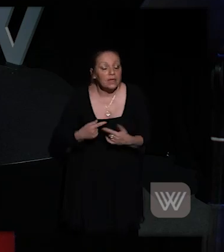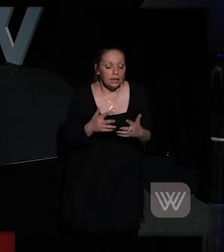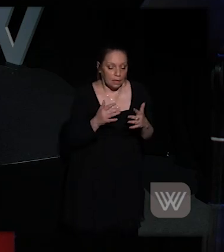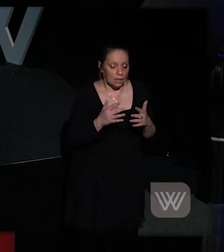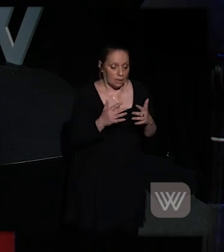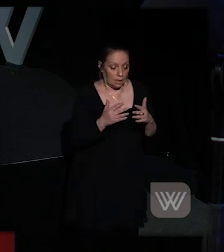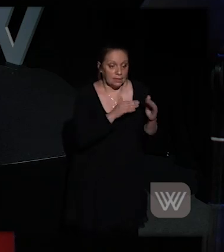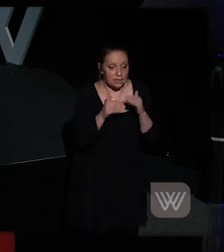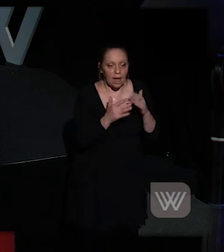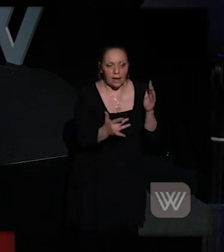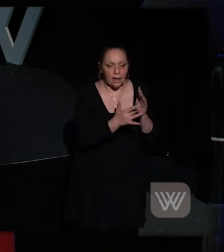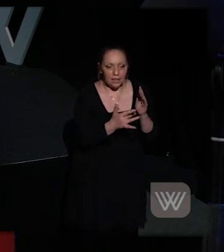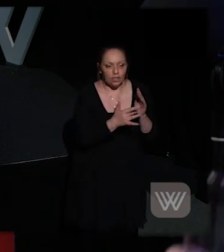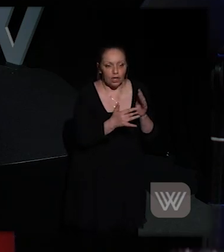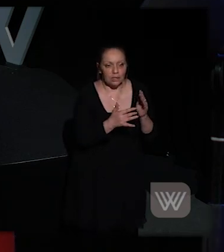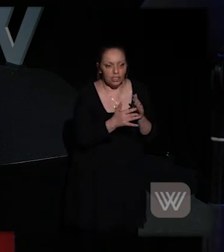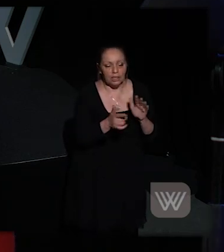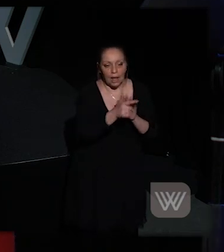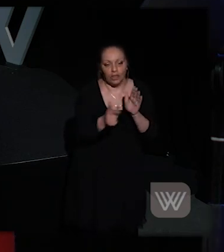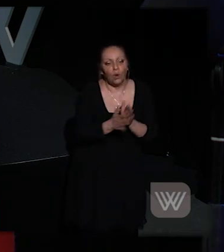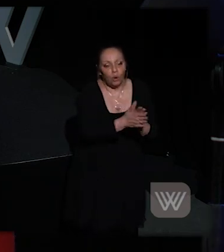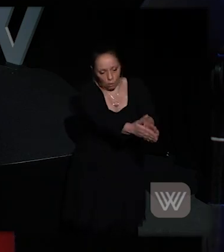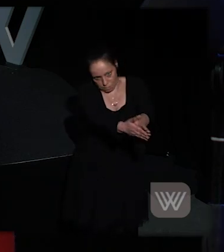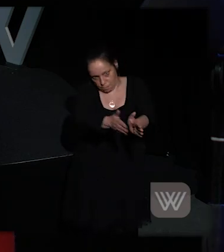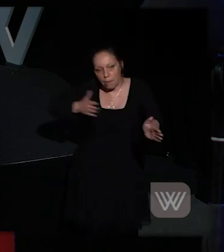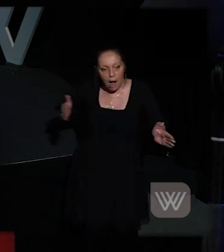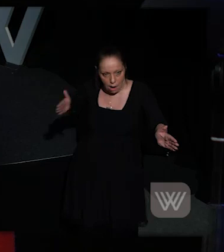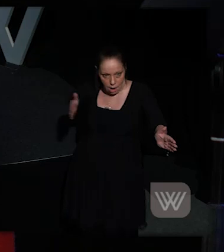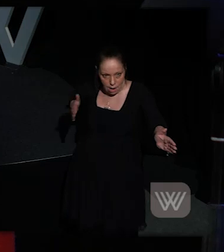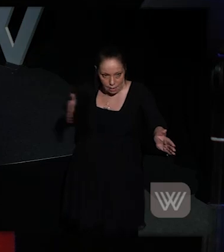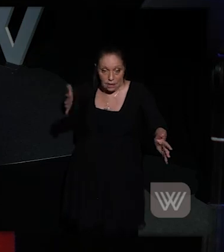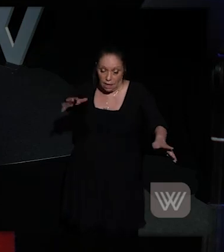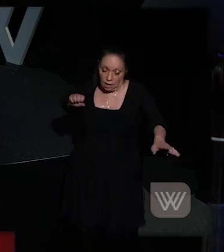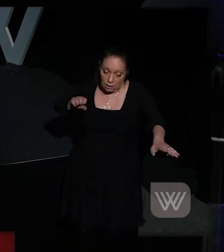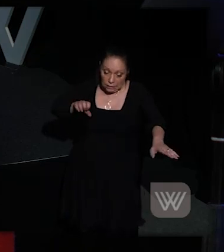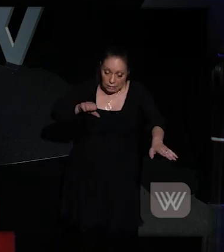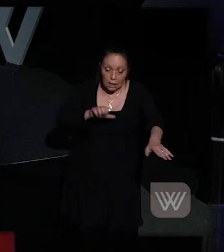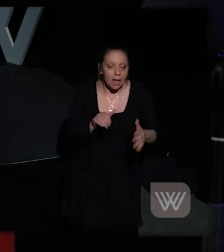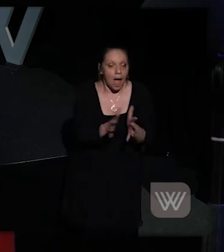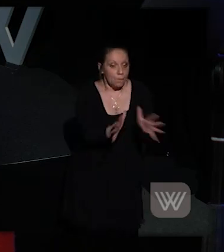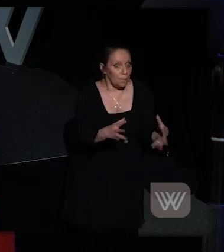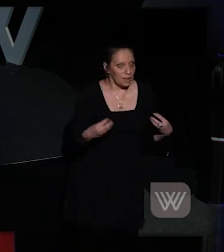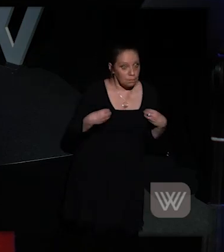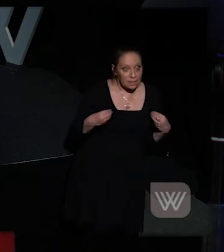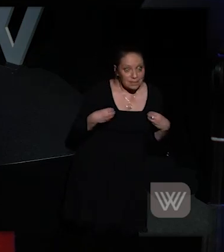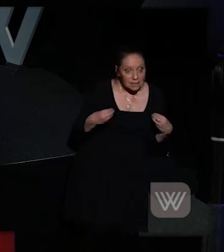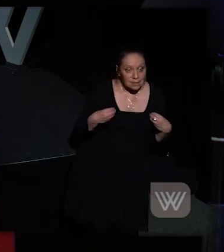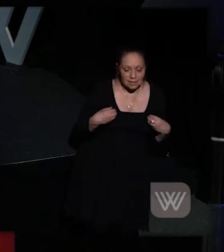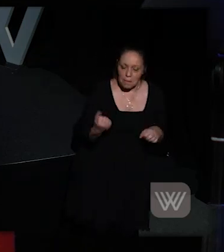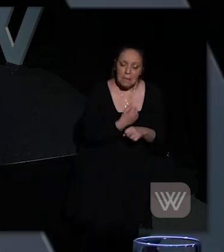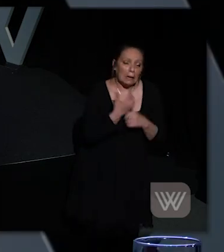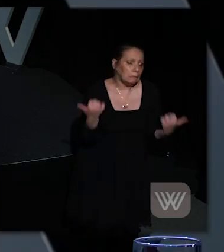have moved so far ahead of the law and the law is lagging behind in catching up, but big corporates aren't lagging behind in making money off it.